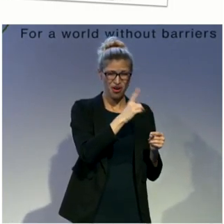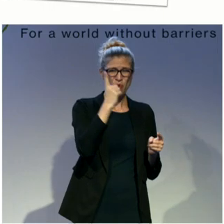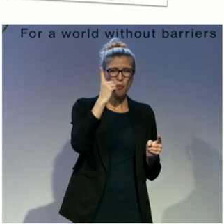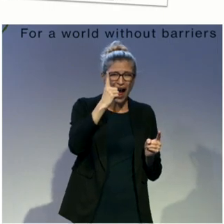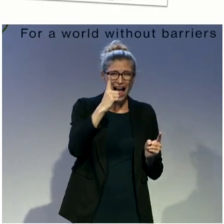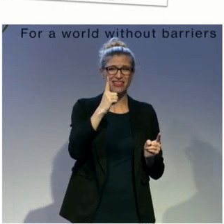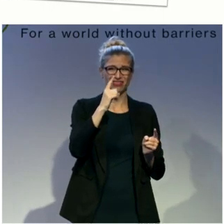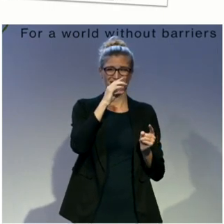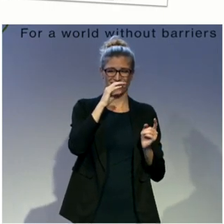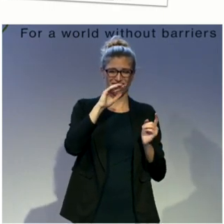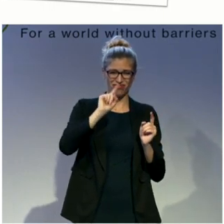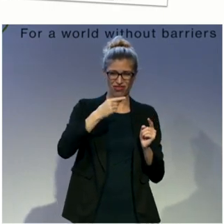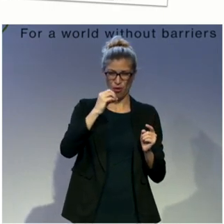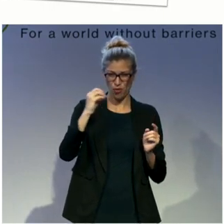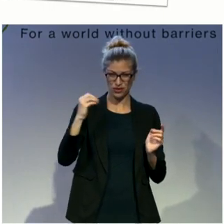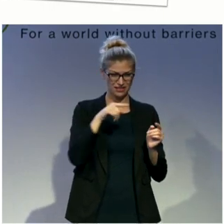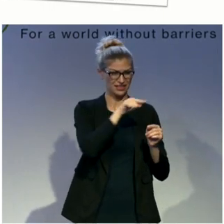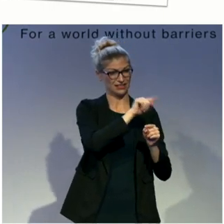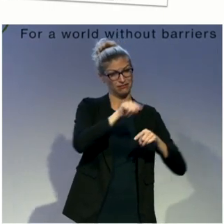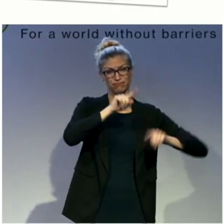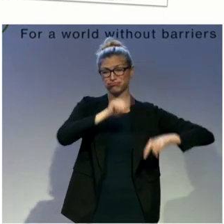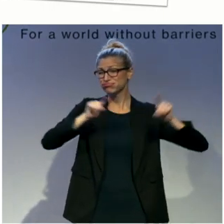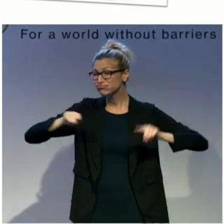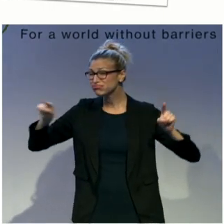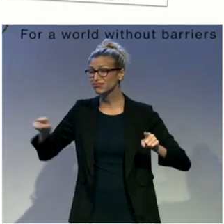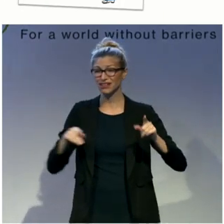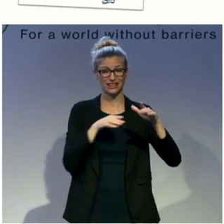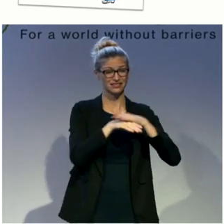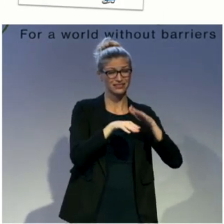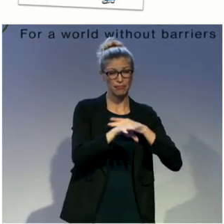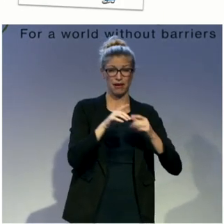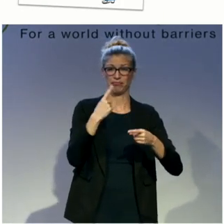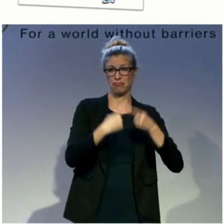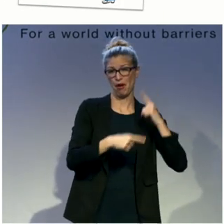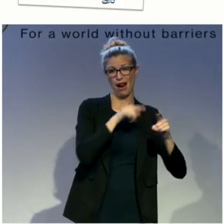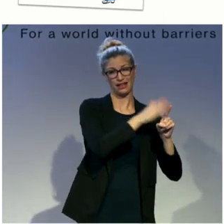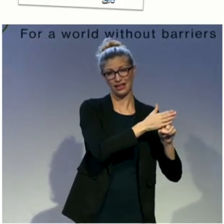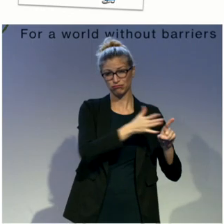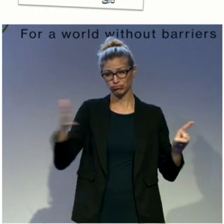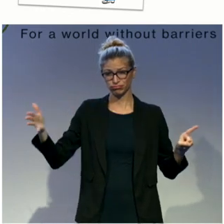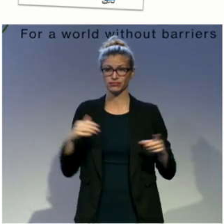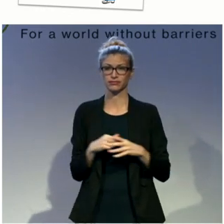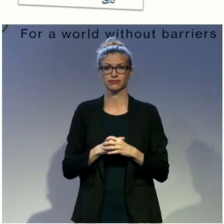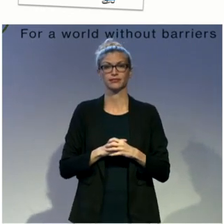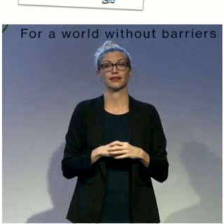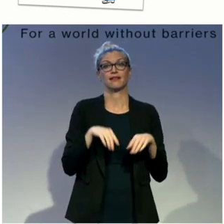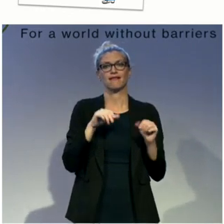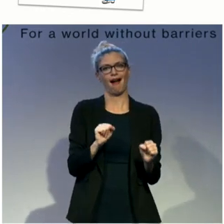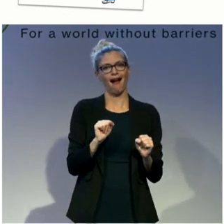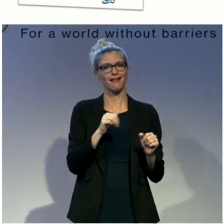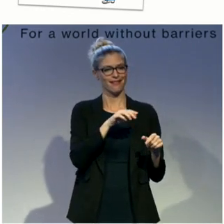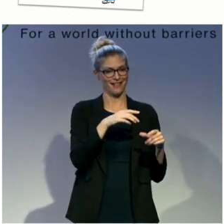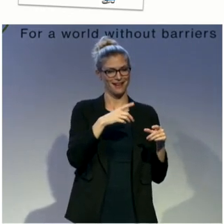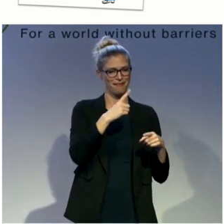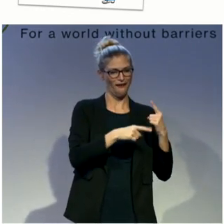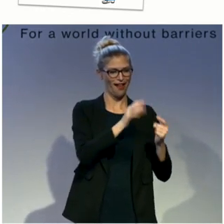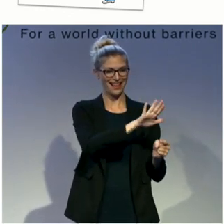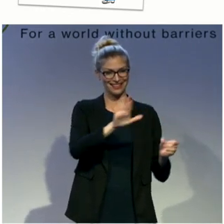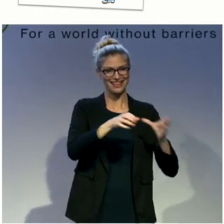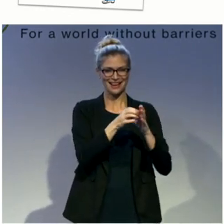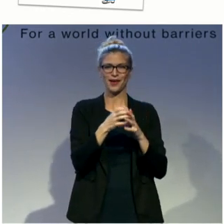easily accessible to everyone. Also, we want to prepare